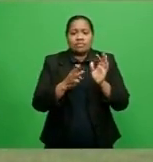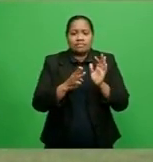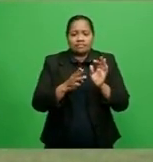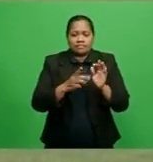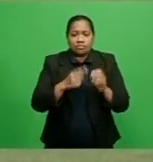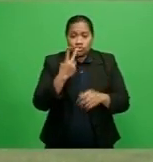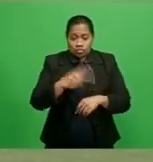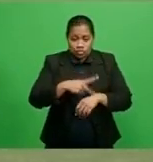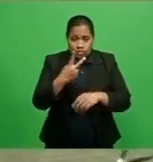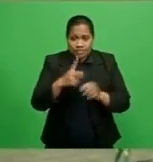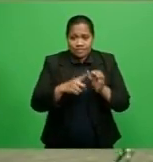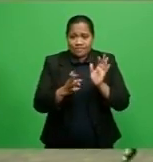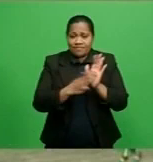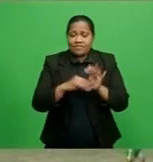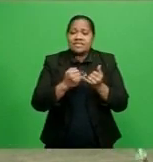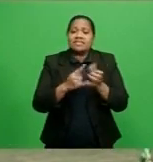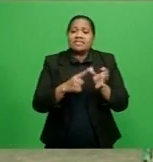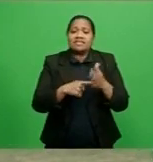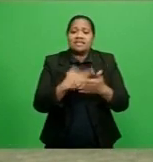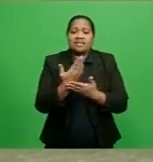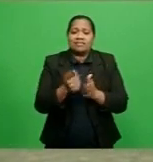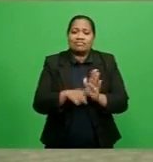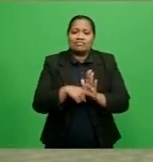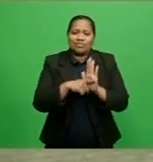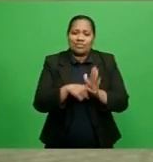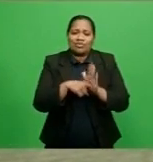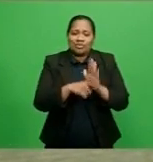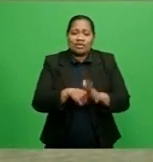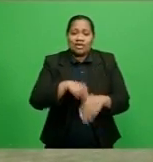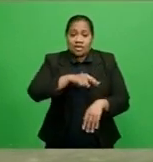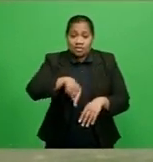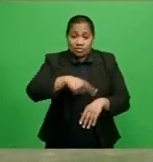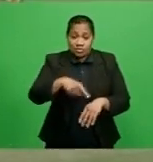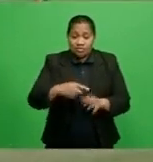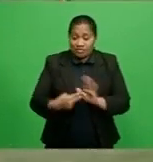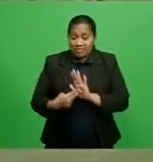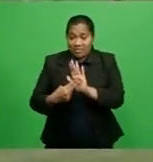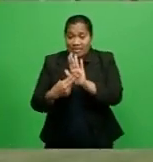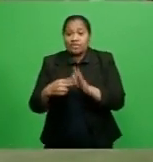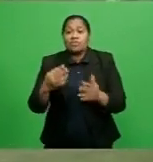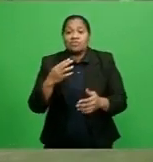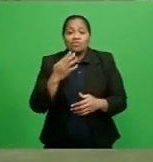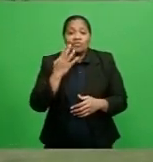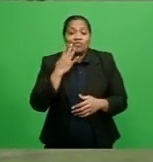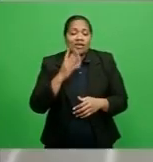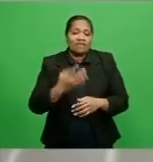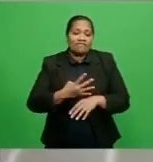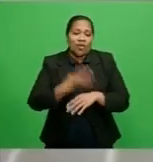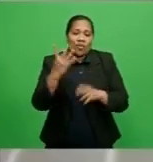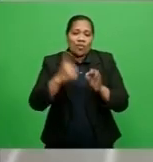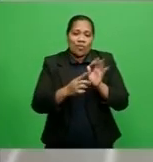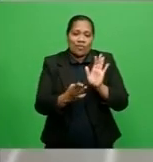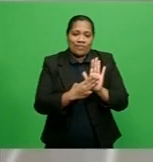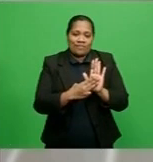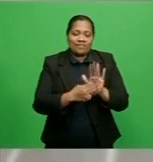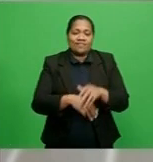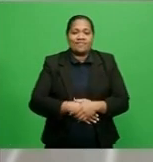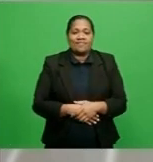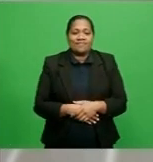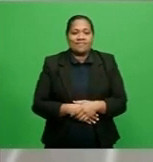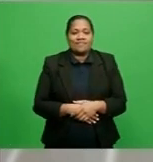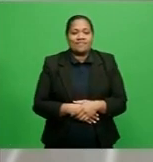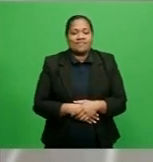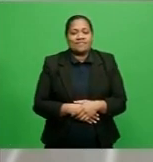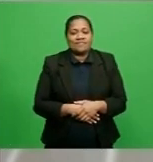Park, while Suva take on Nandi at 4 p.m. Karlini Tavi, FBC Sports. The Vodafone